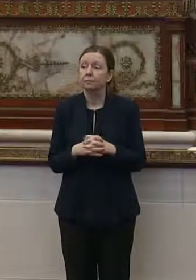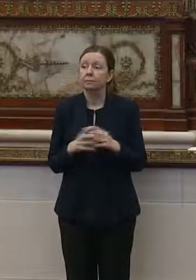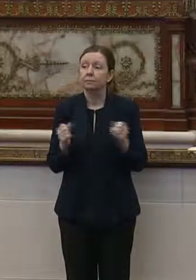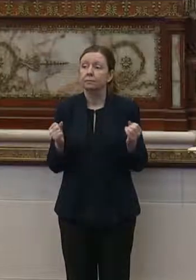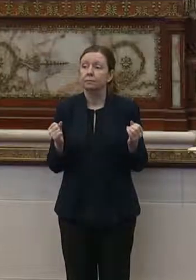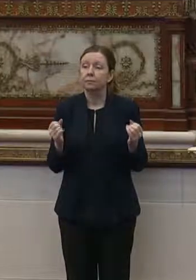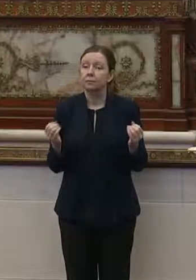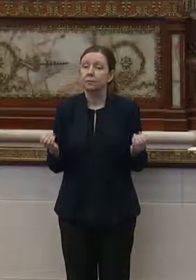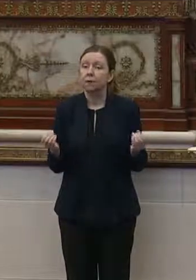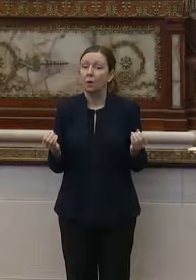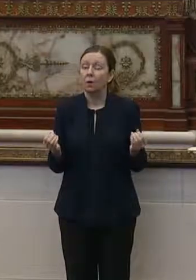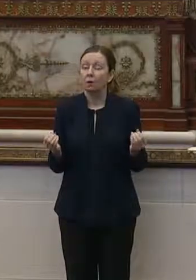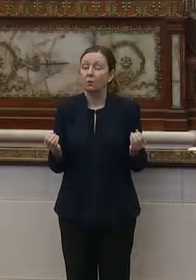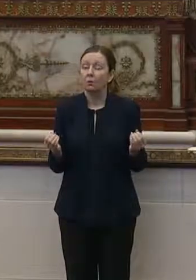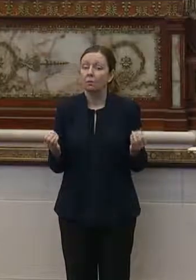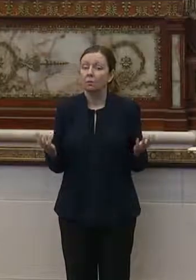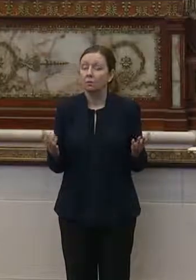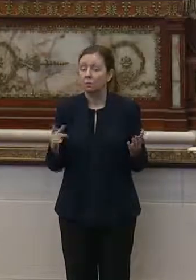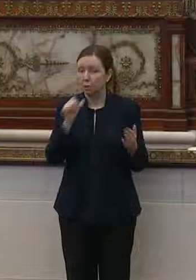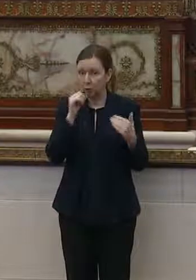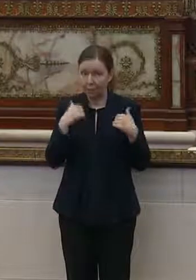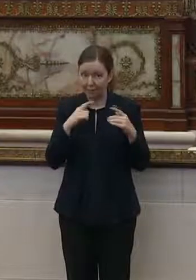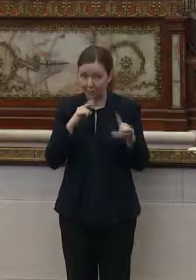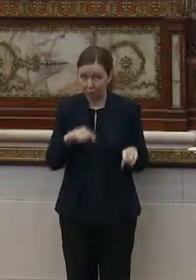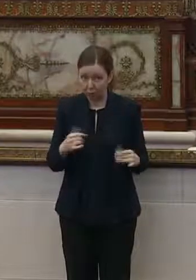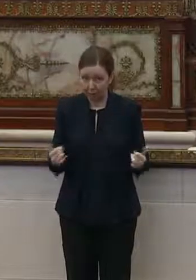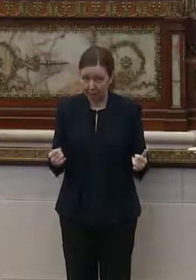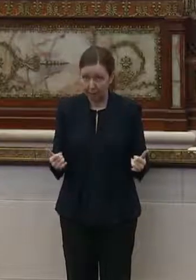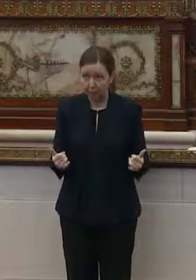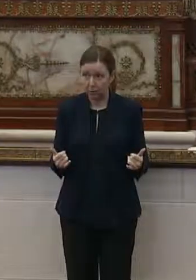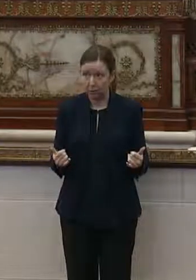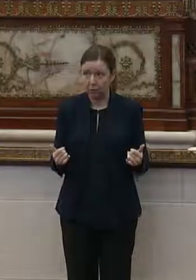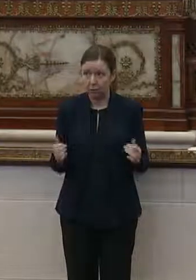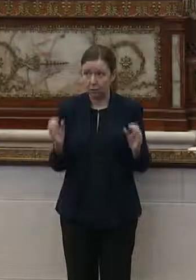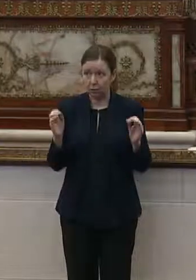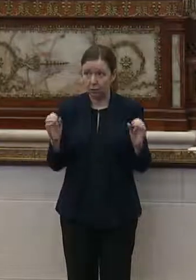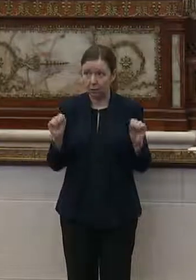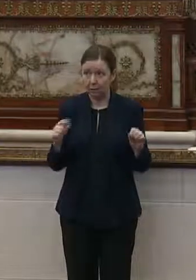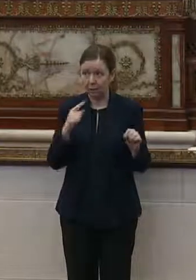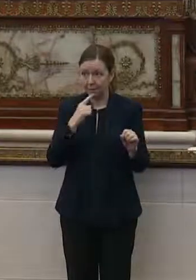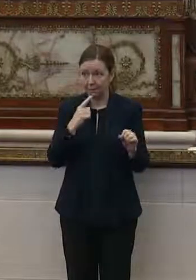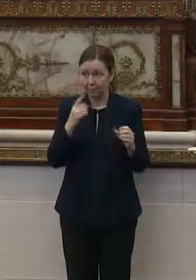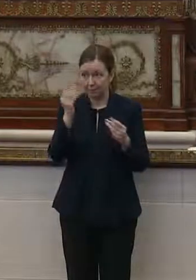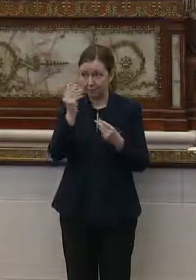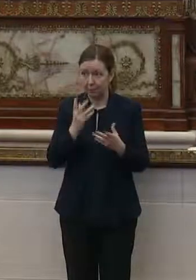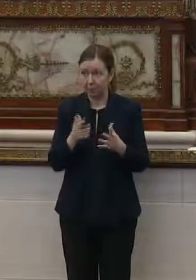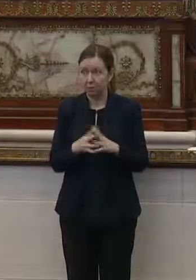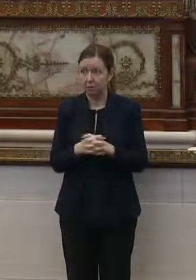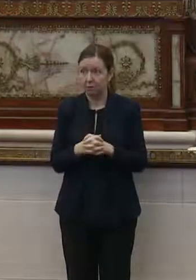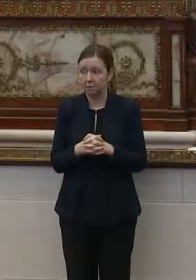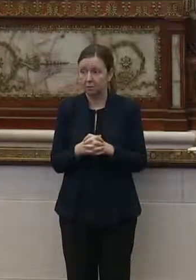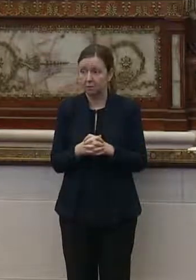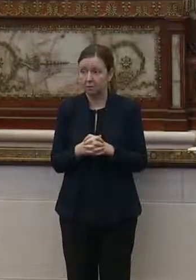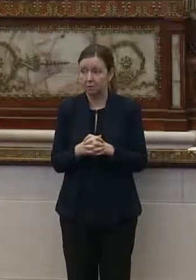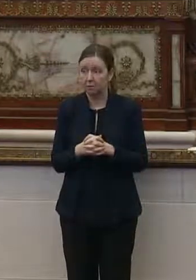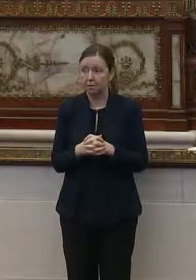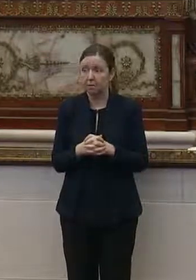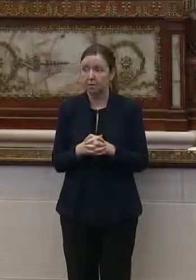So you're saying you don't have an answer, or no one can give us any information?